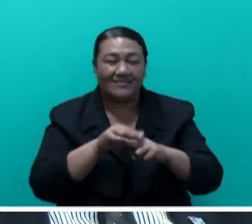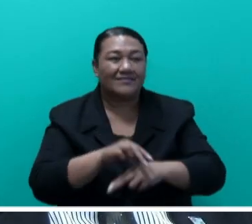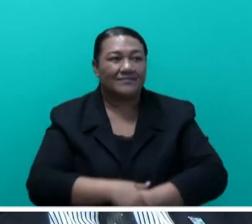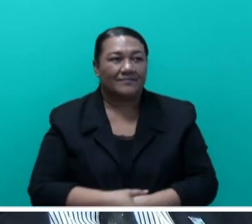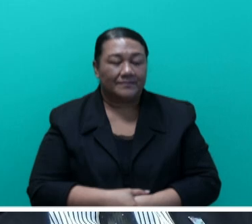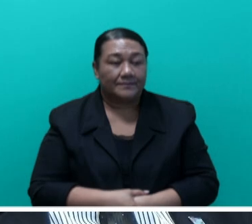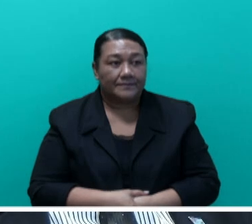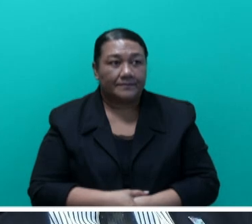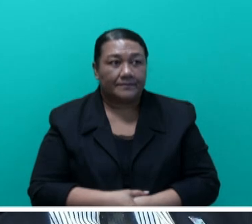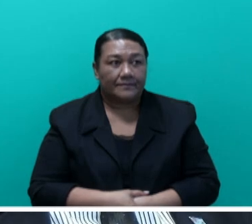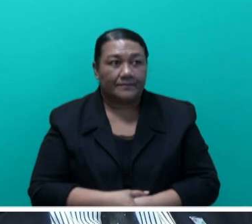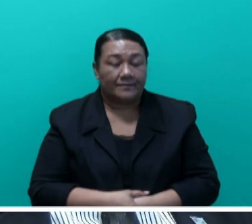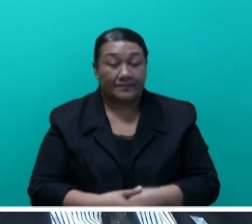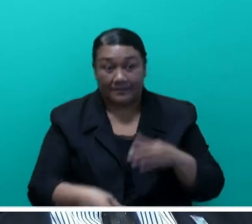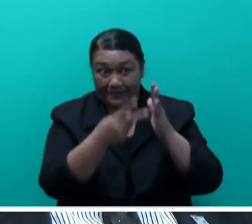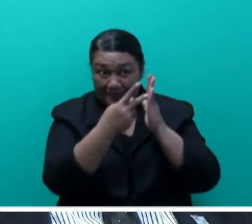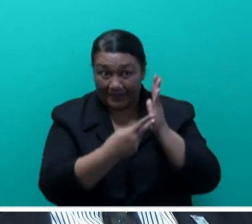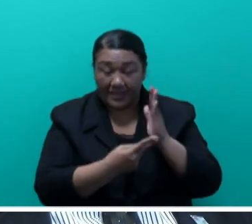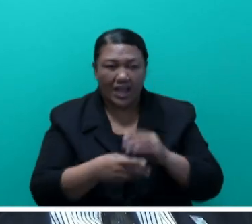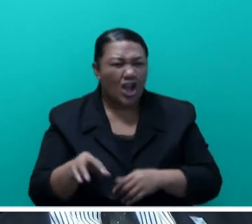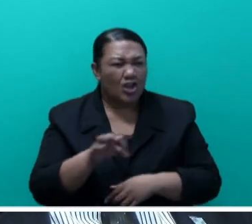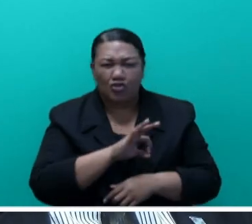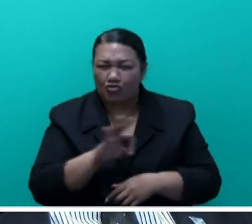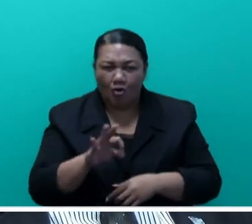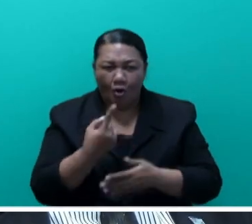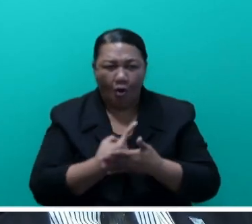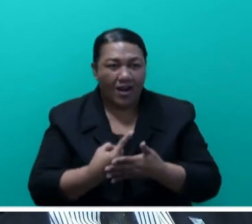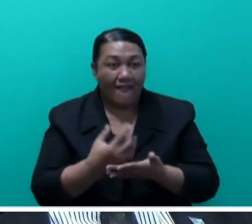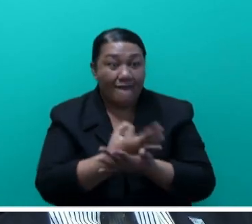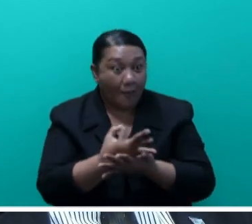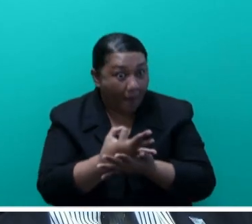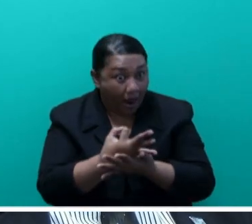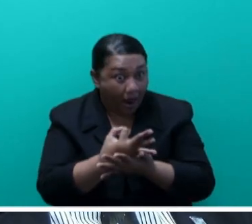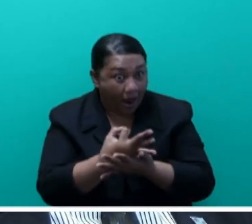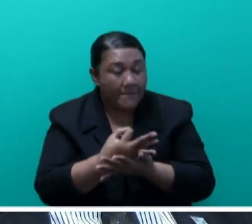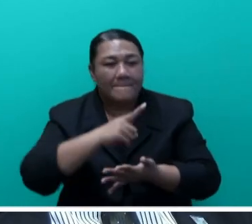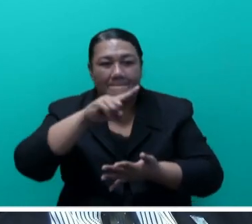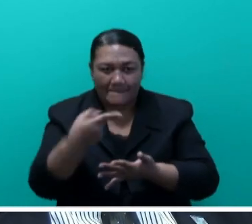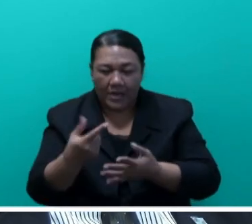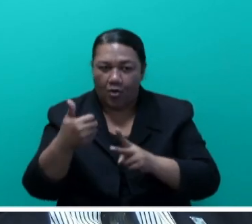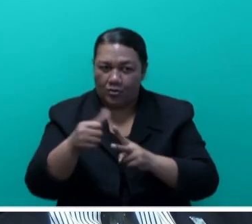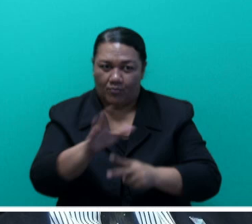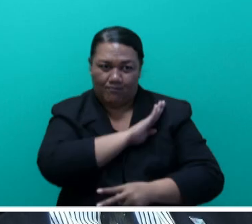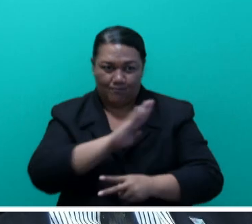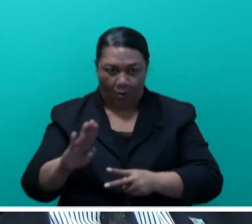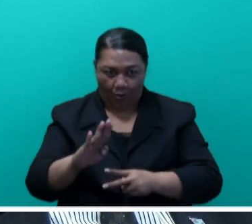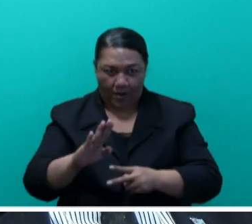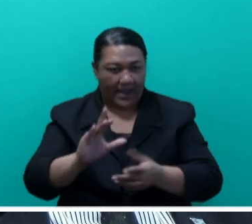policy is not just a formal document. It's a bold and comprehensive plan